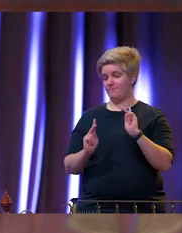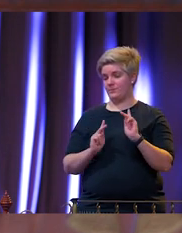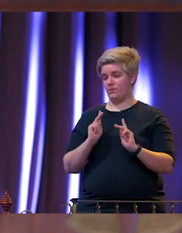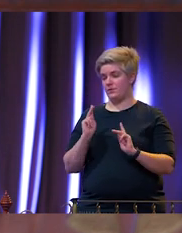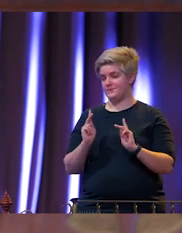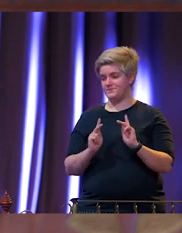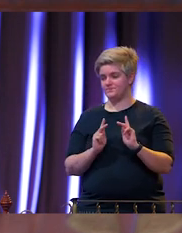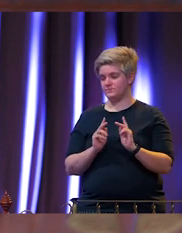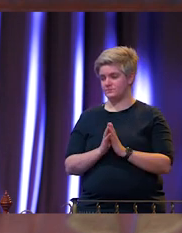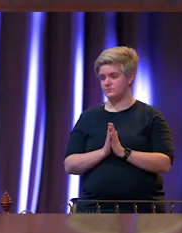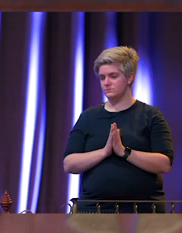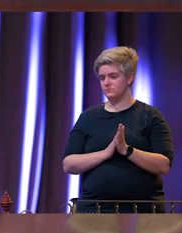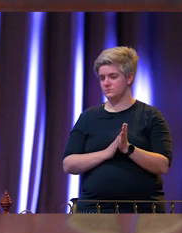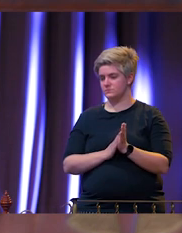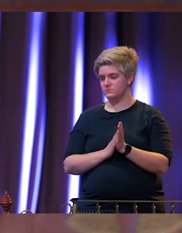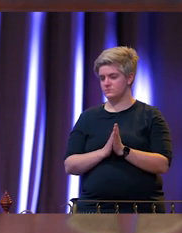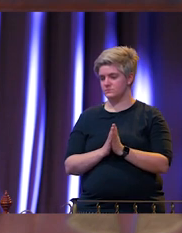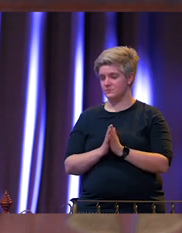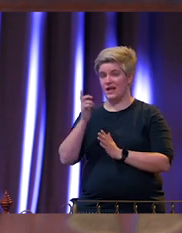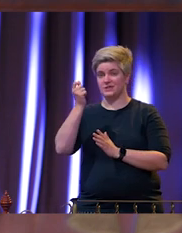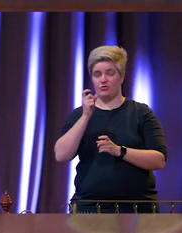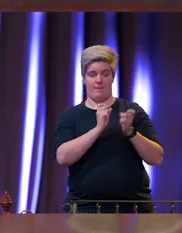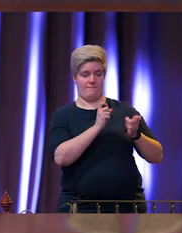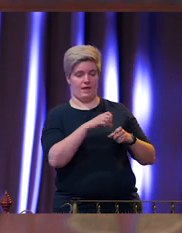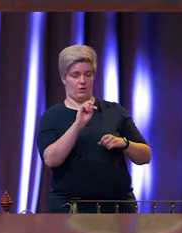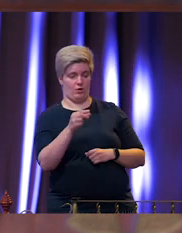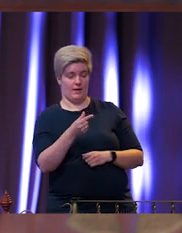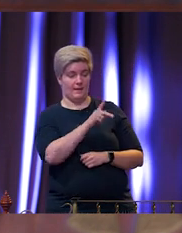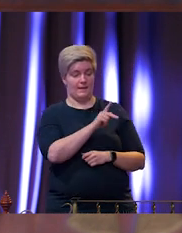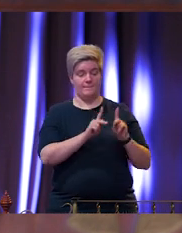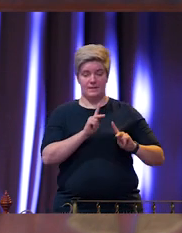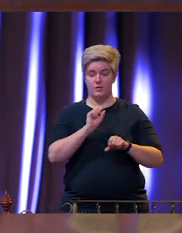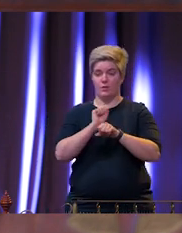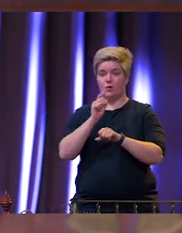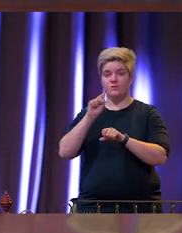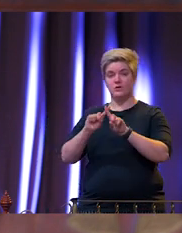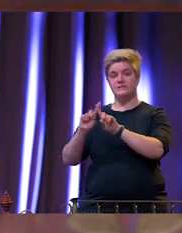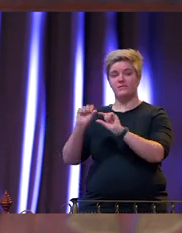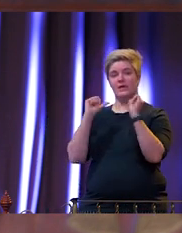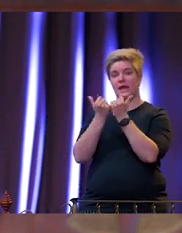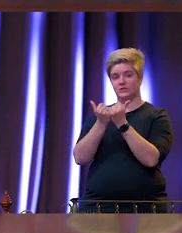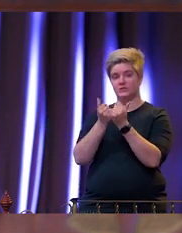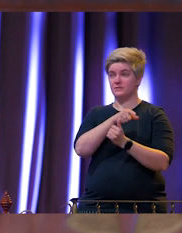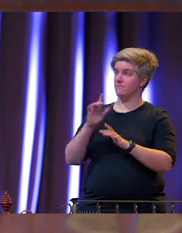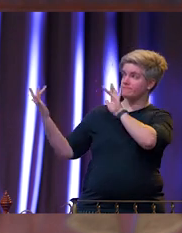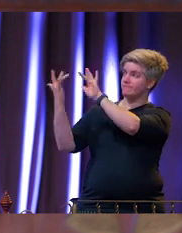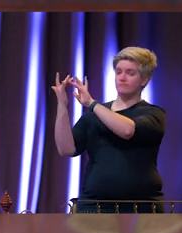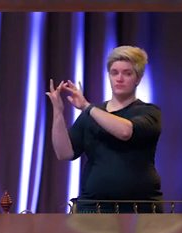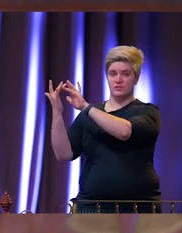where, you know, people have, as a grant-making organization, people that have worked for